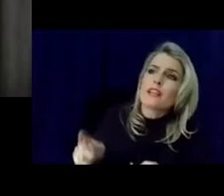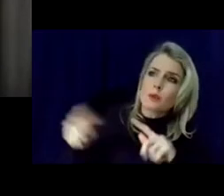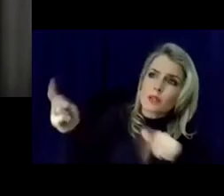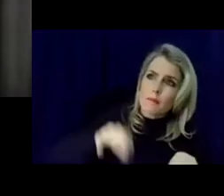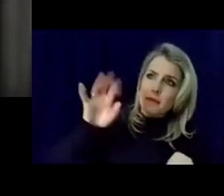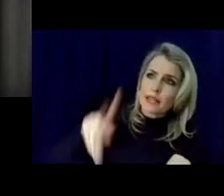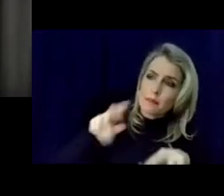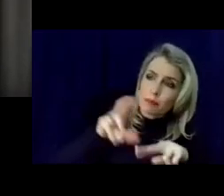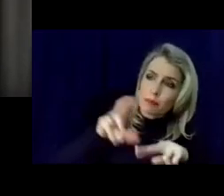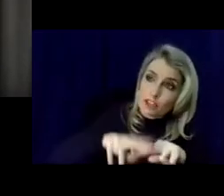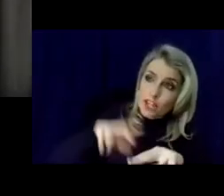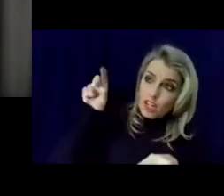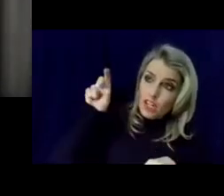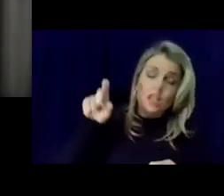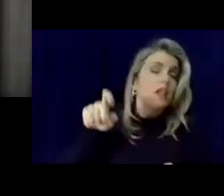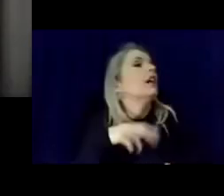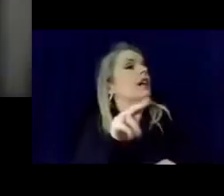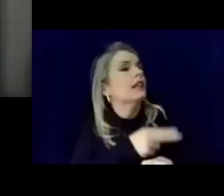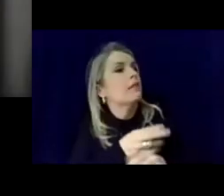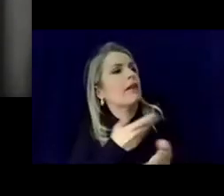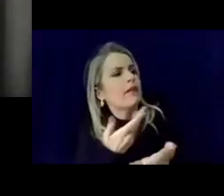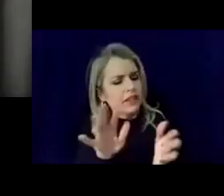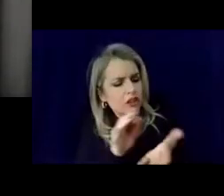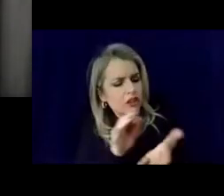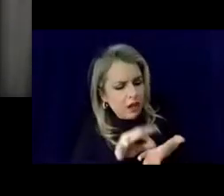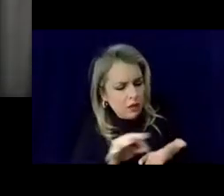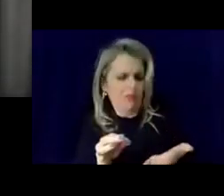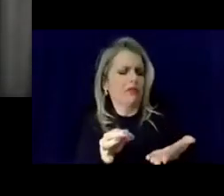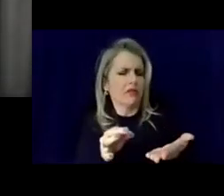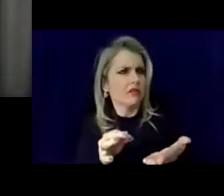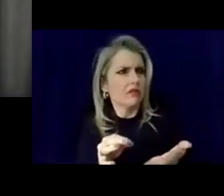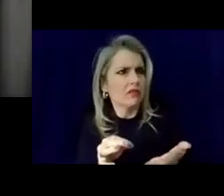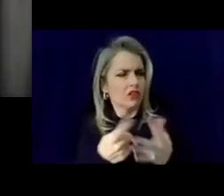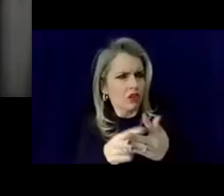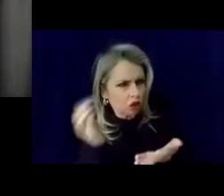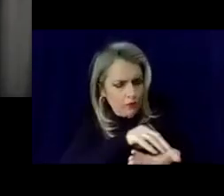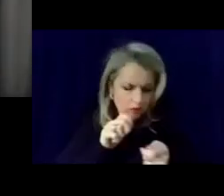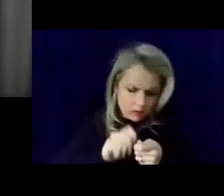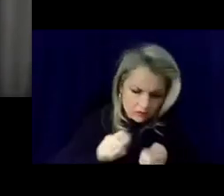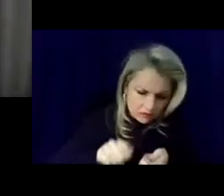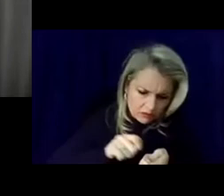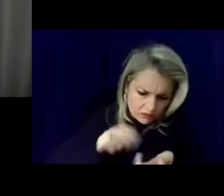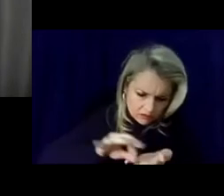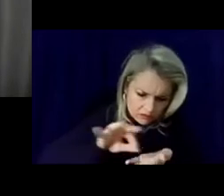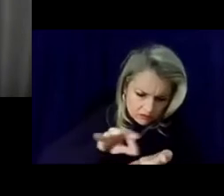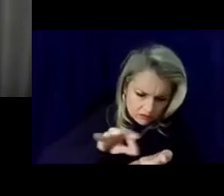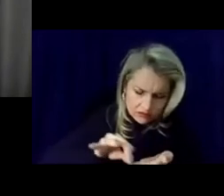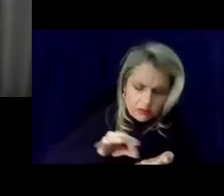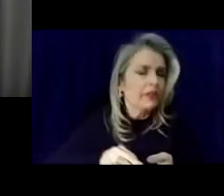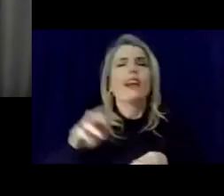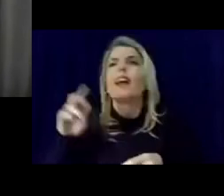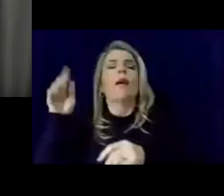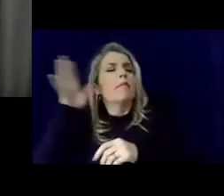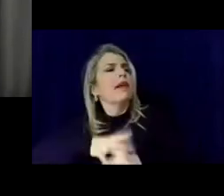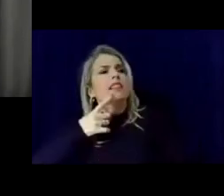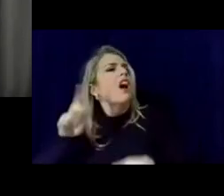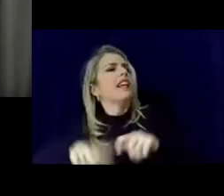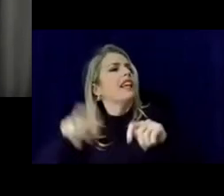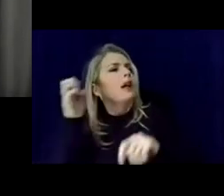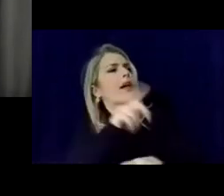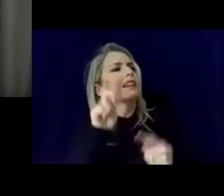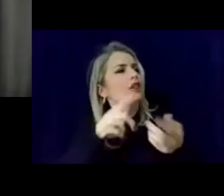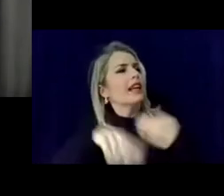Nima finishes her count, shakes her head, and starts over. I can't get back here till next Monday. Just hold on to it till then.